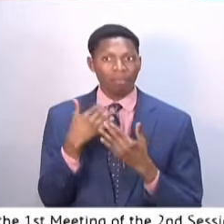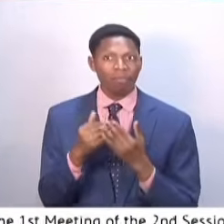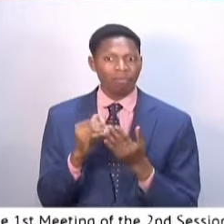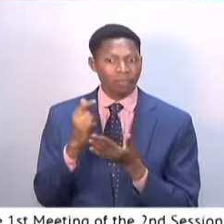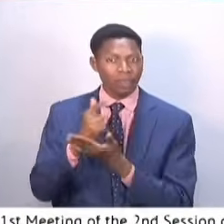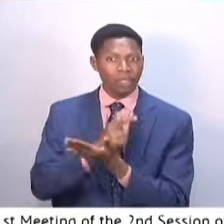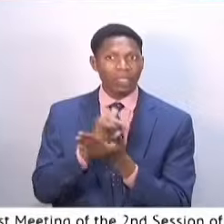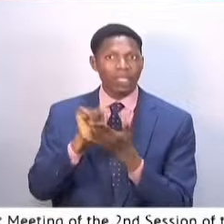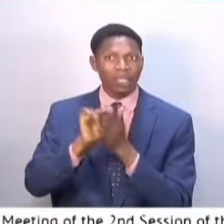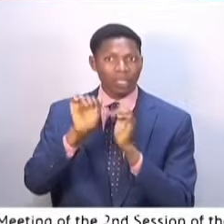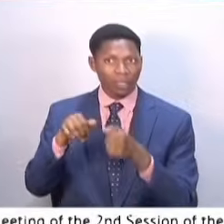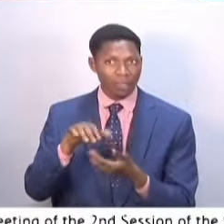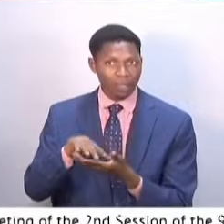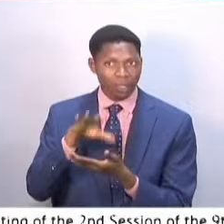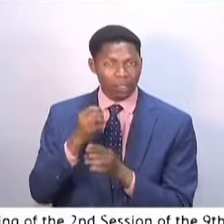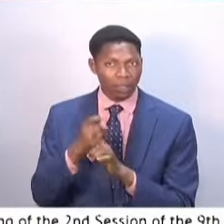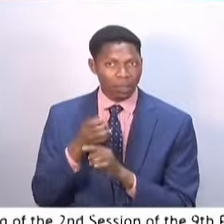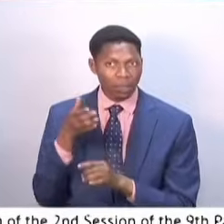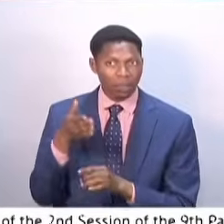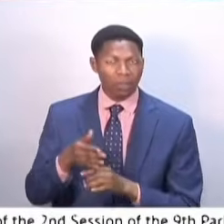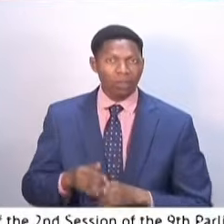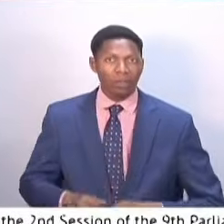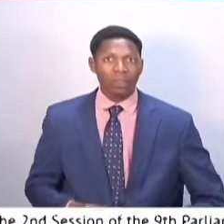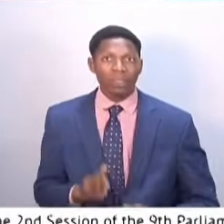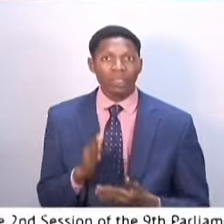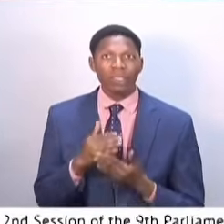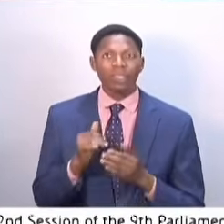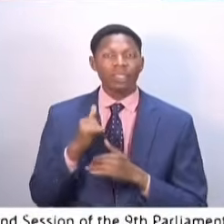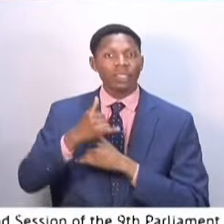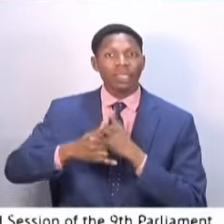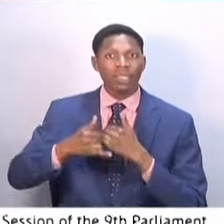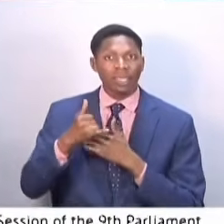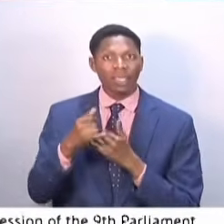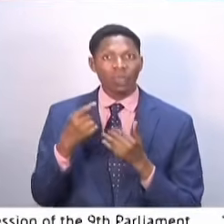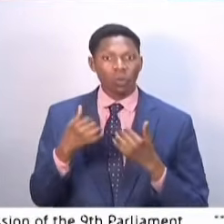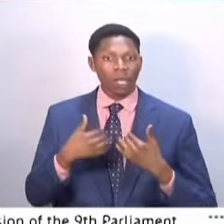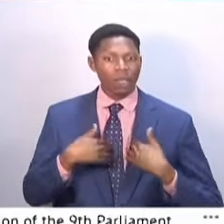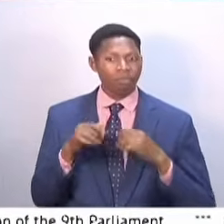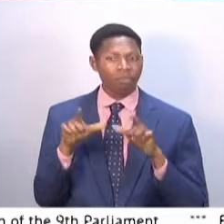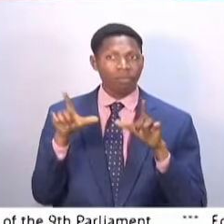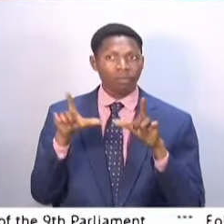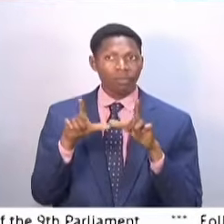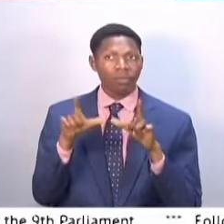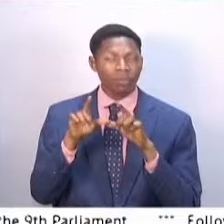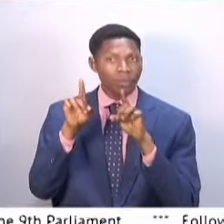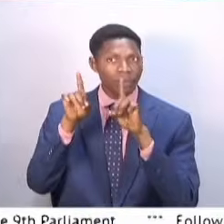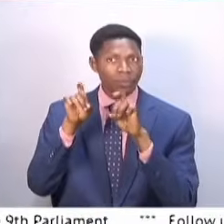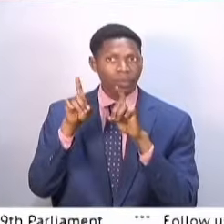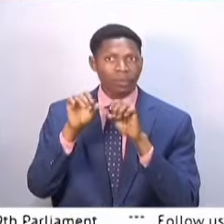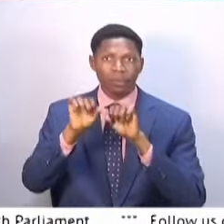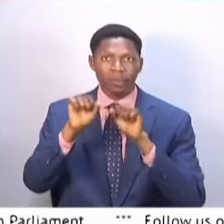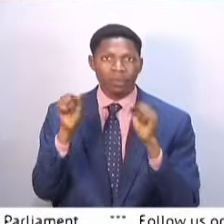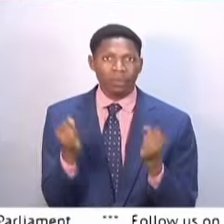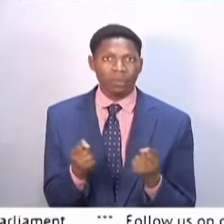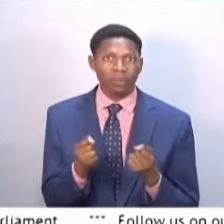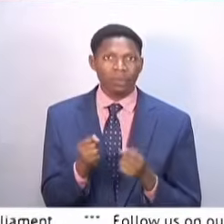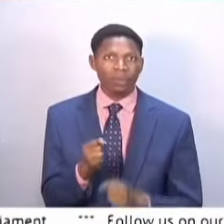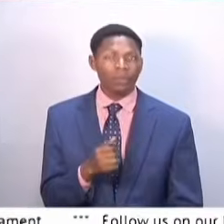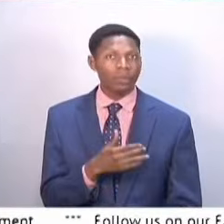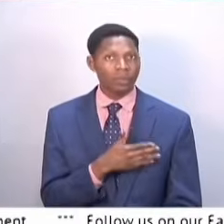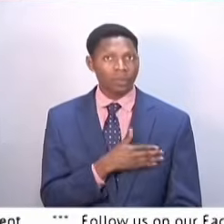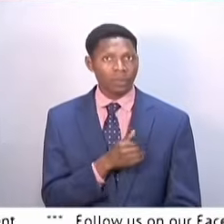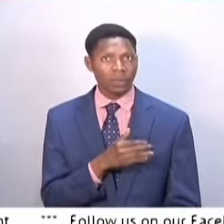adopt. Mr. Speaker, some countries have reformed their licensing and examination systems. In